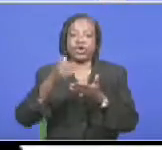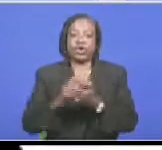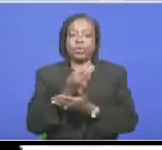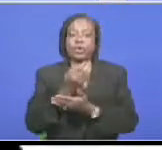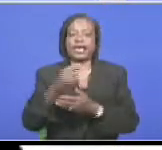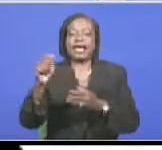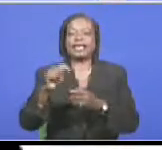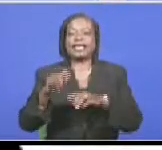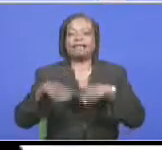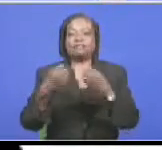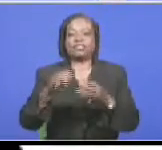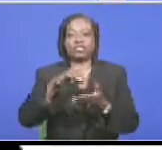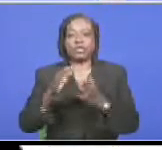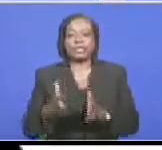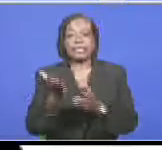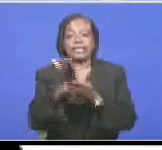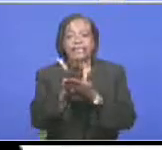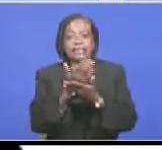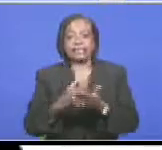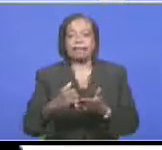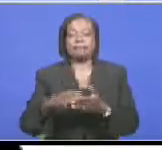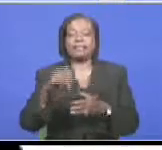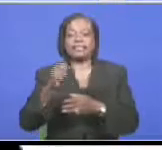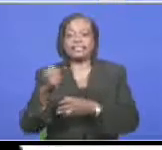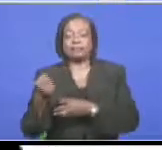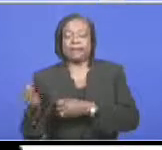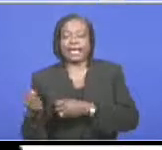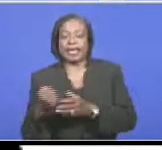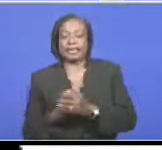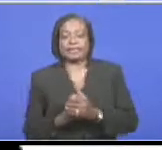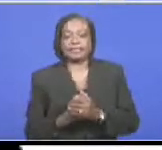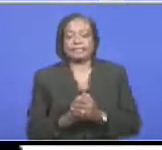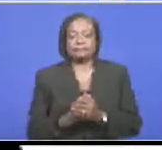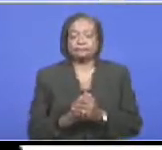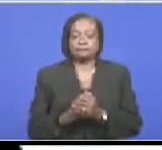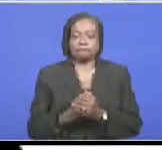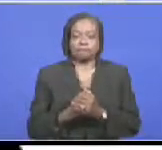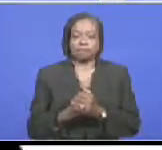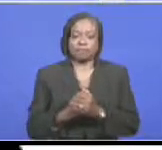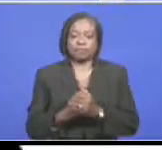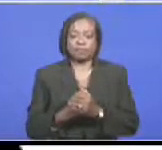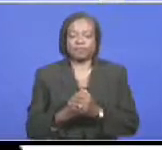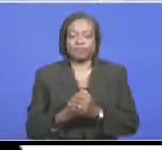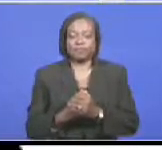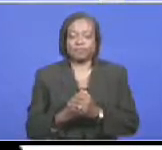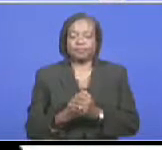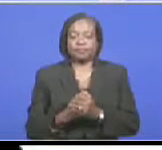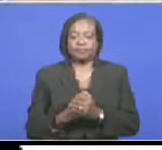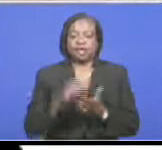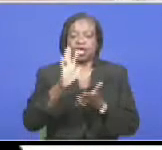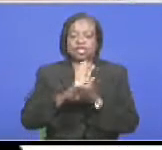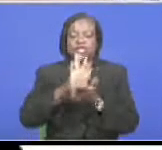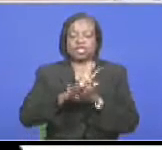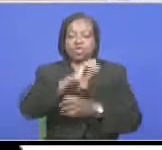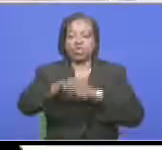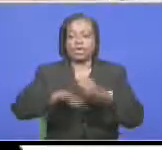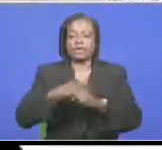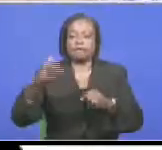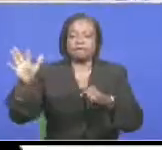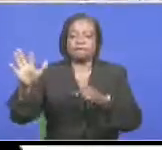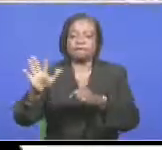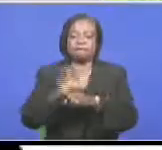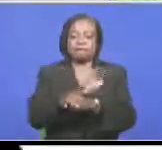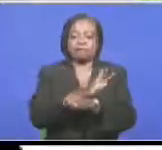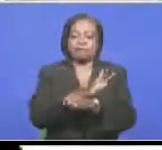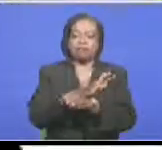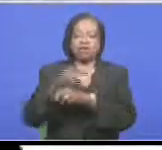supplies needed to help them along their academic journey. Catherine Gomez has the story. The school year is in full gear as